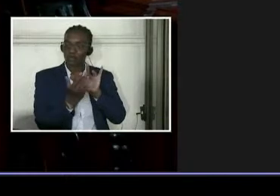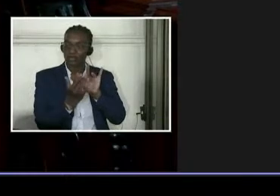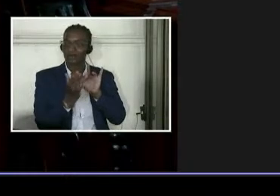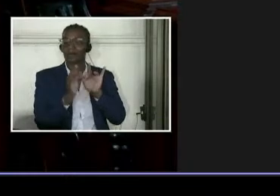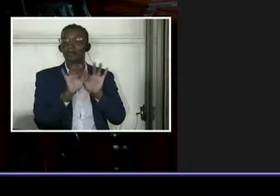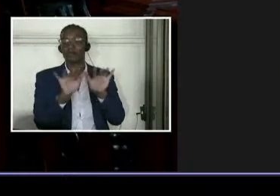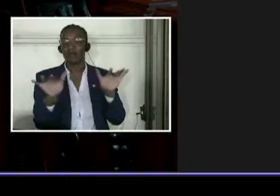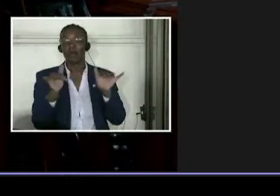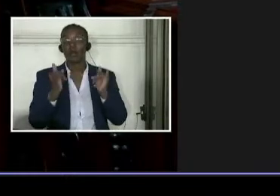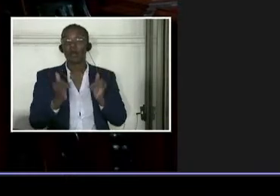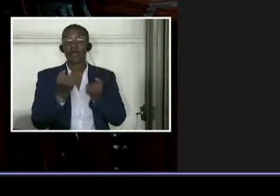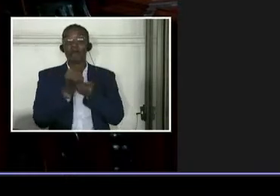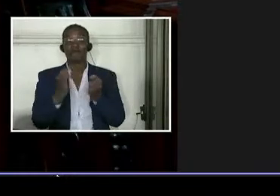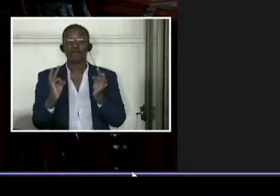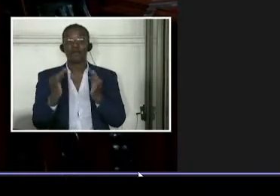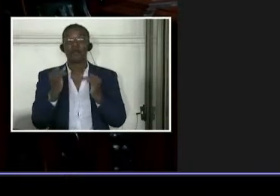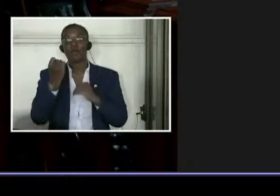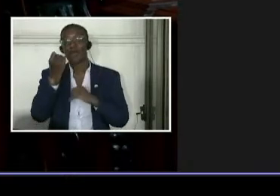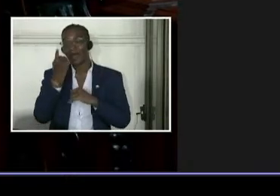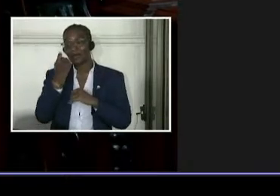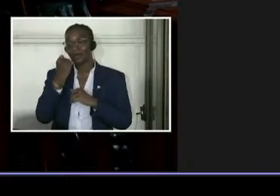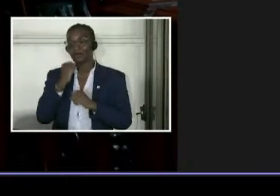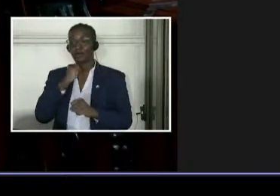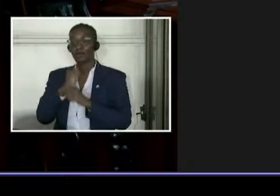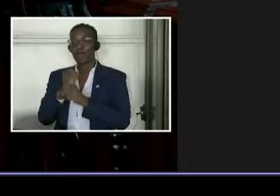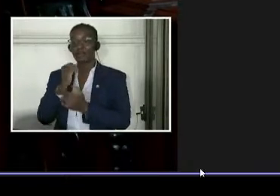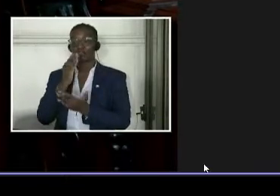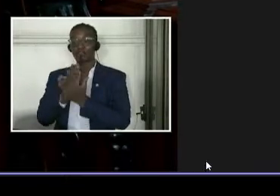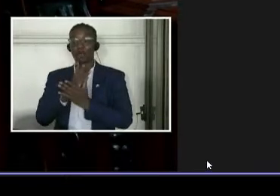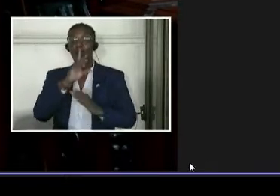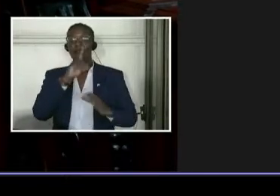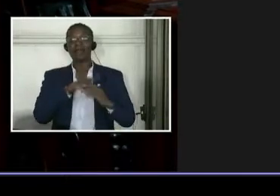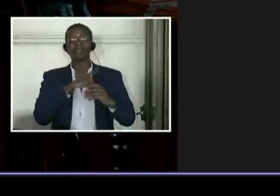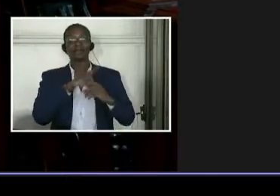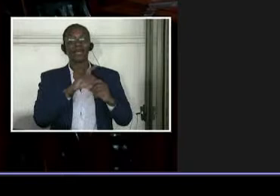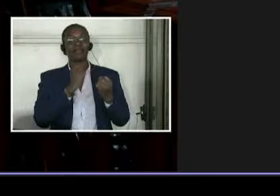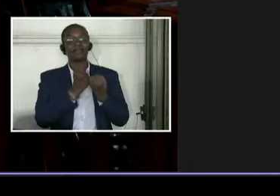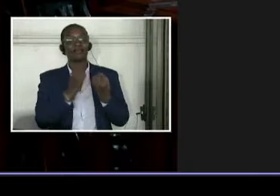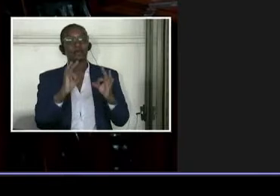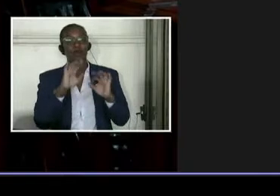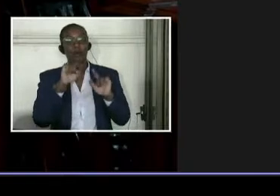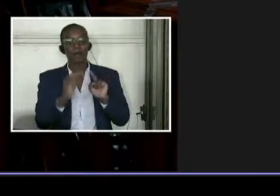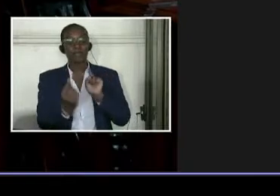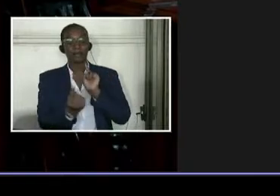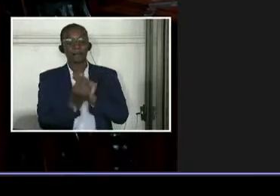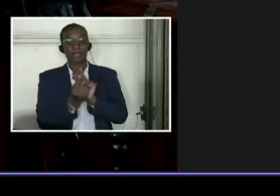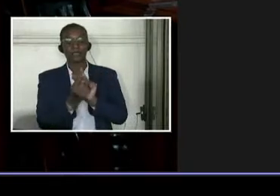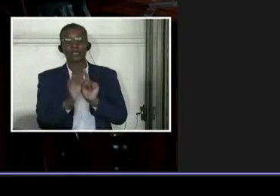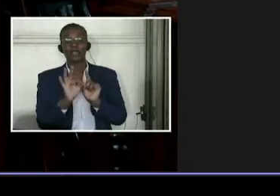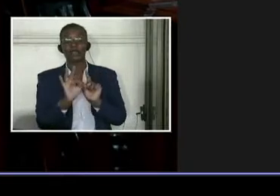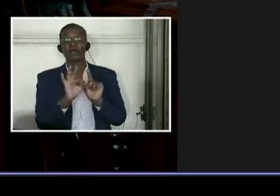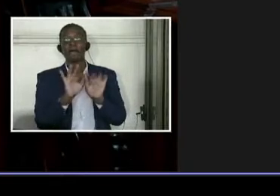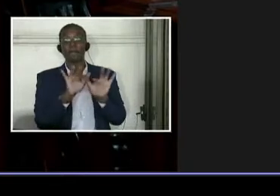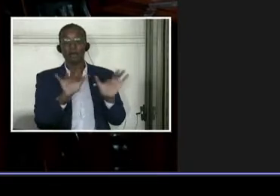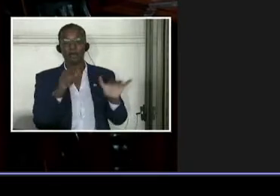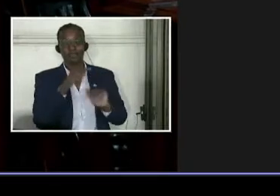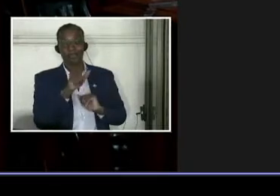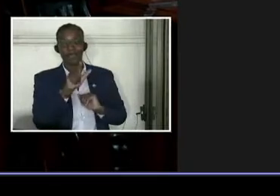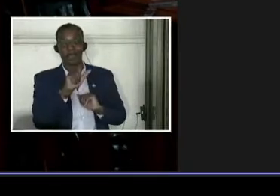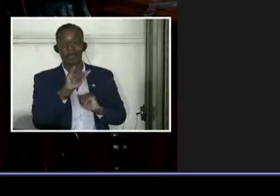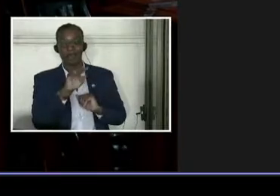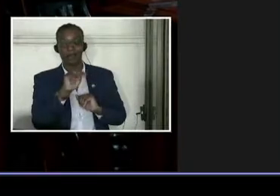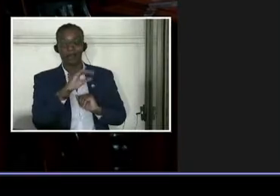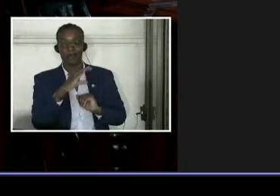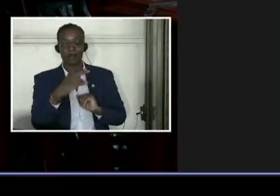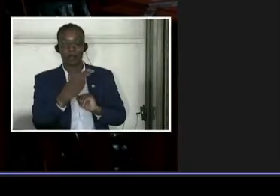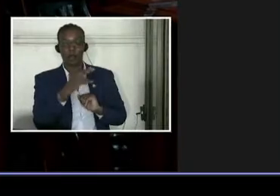government. We understand that as part of ensuring participatory democracy, we must meet the Lincoln Miede residents and Ratepayers